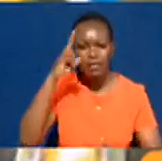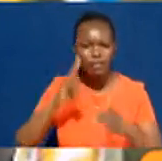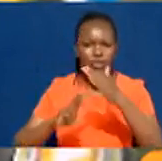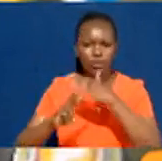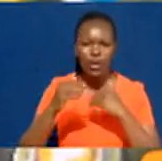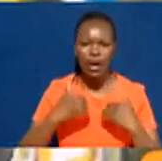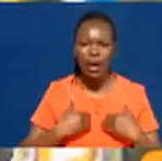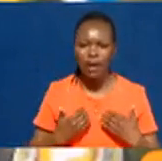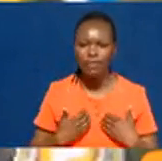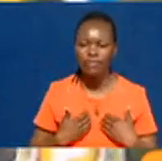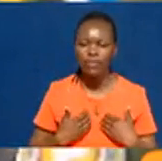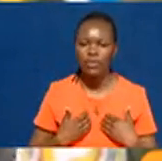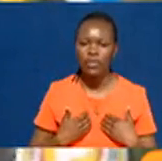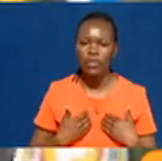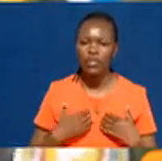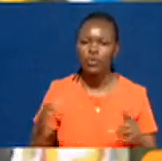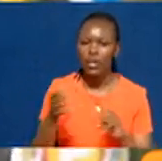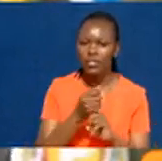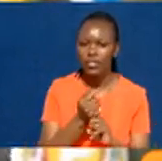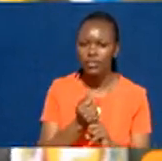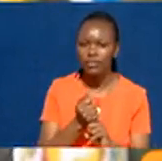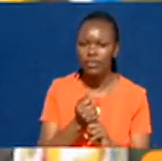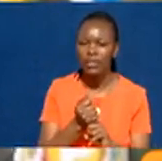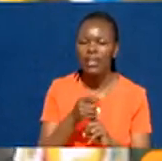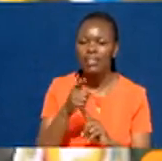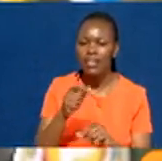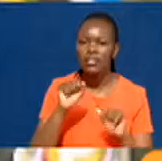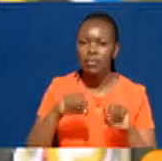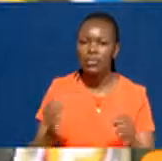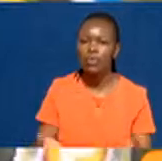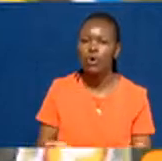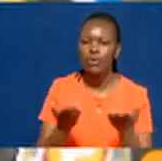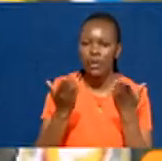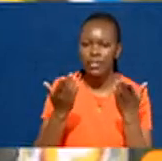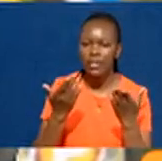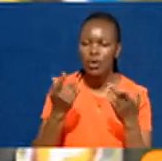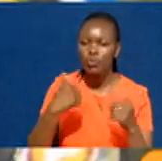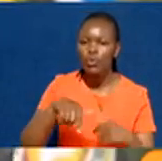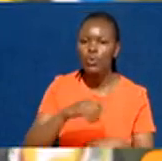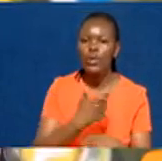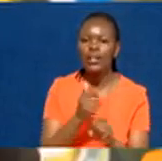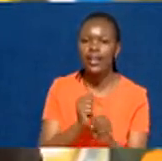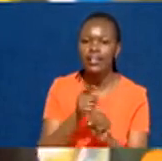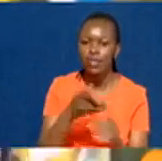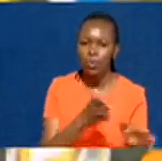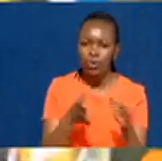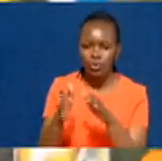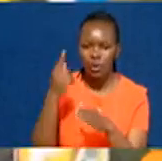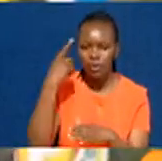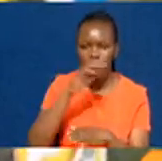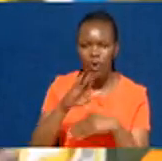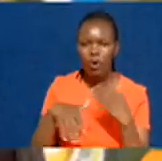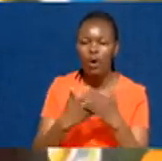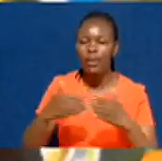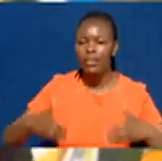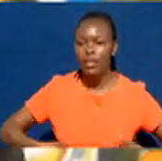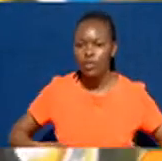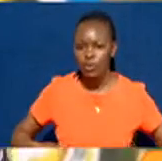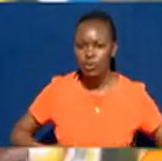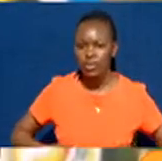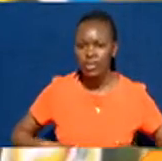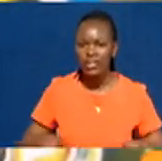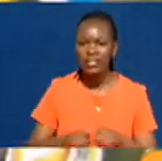or died because there was no opportunity, that we create that opportunity so that people like yourself or